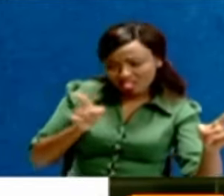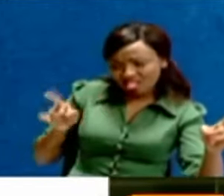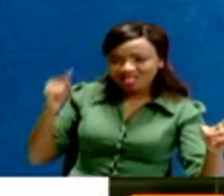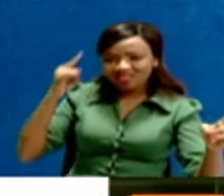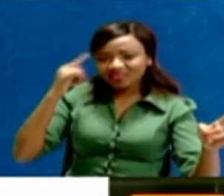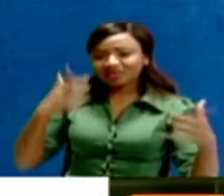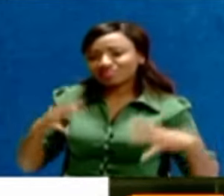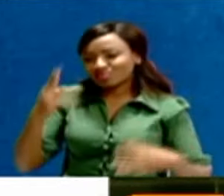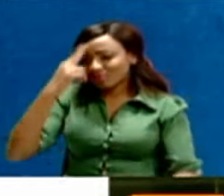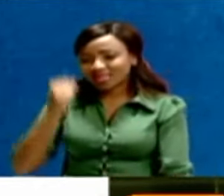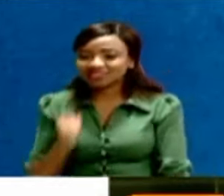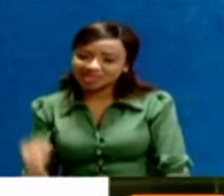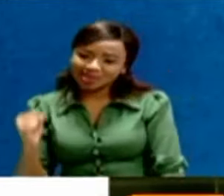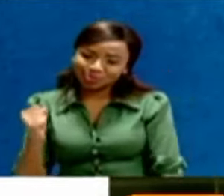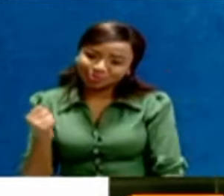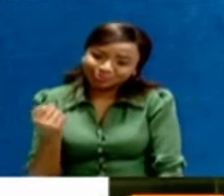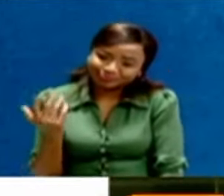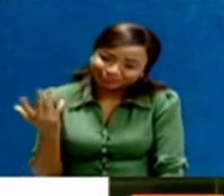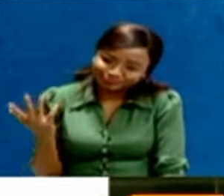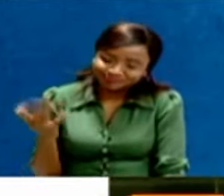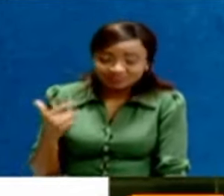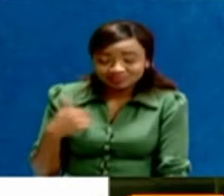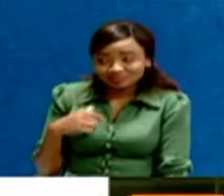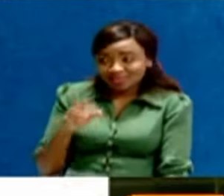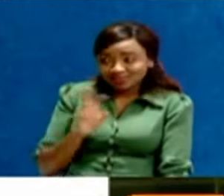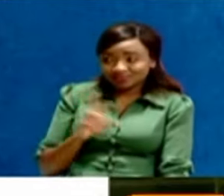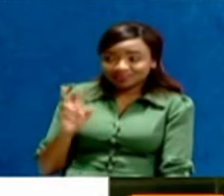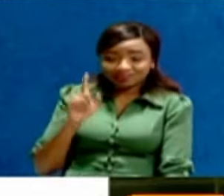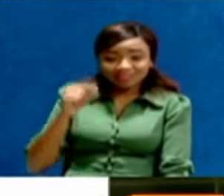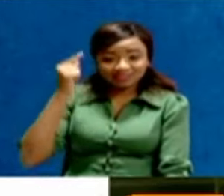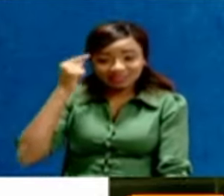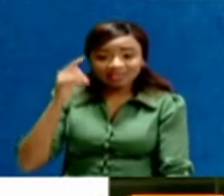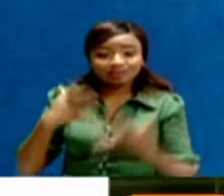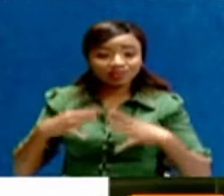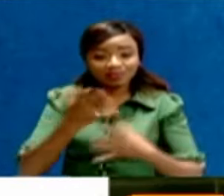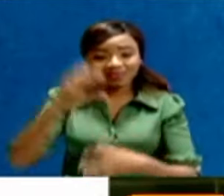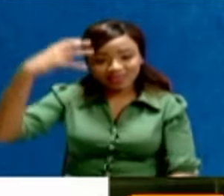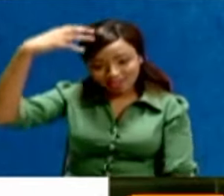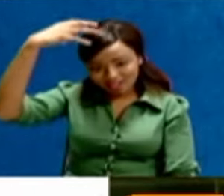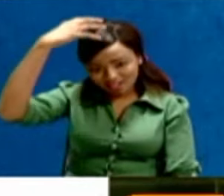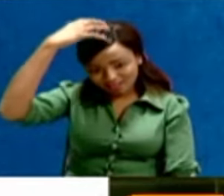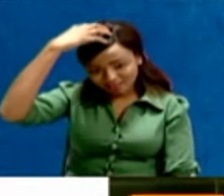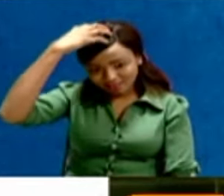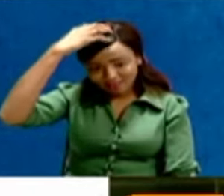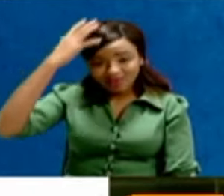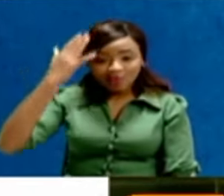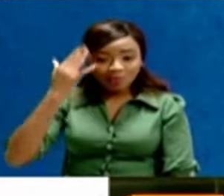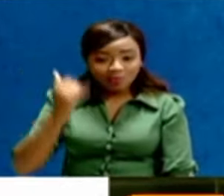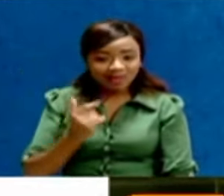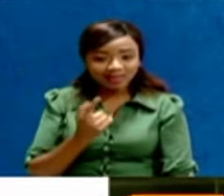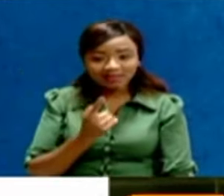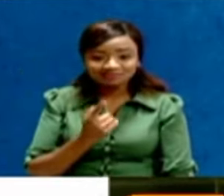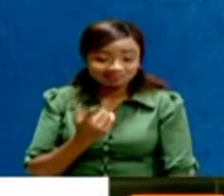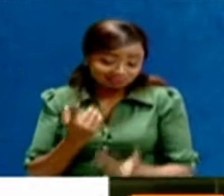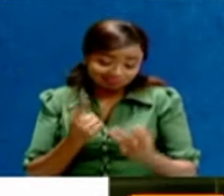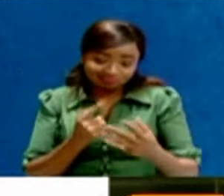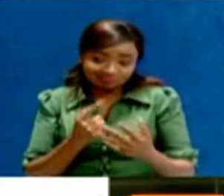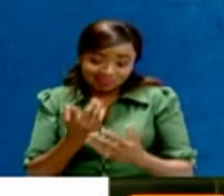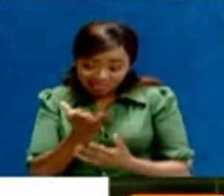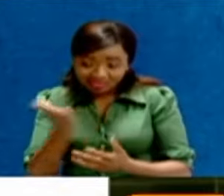Kajiado. From where I sit also, we must always think okay. about the people of Lamu, because those are some of the